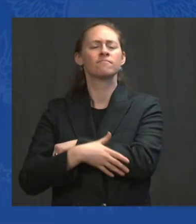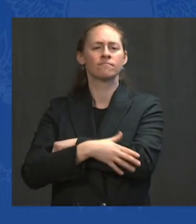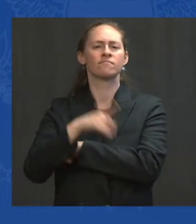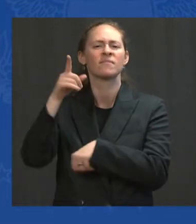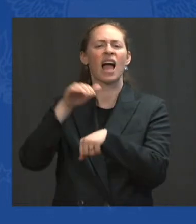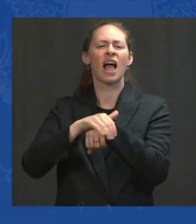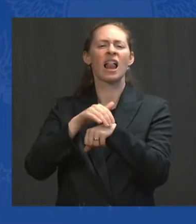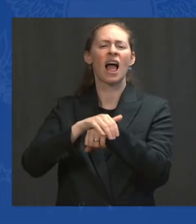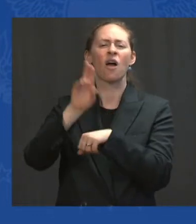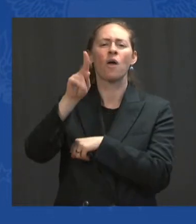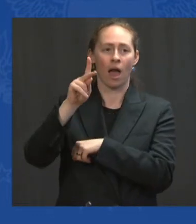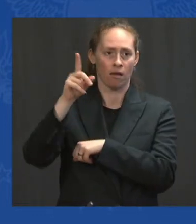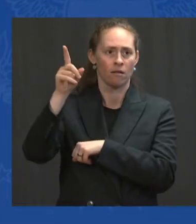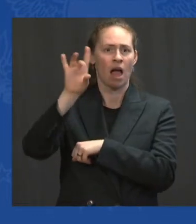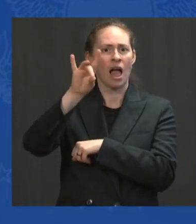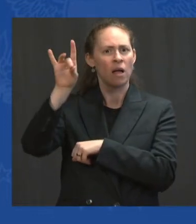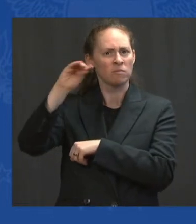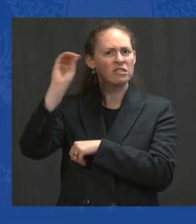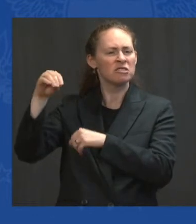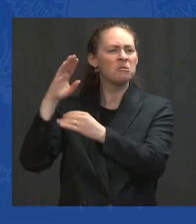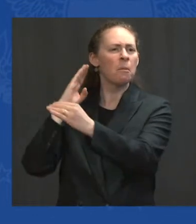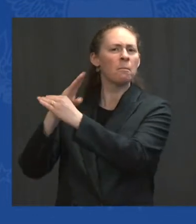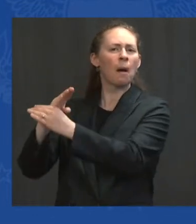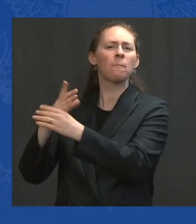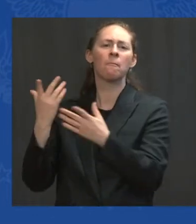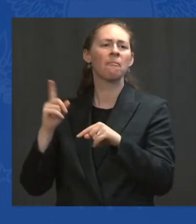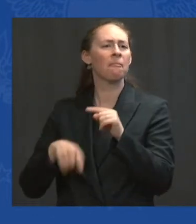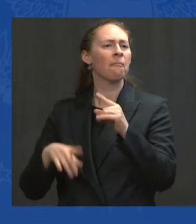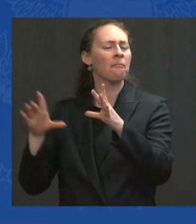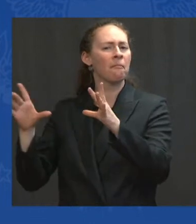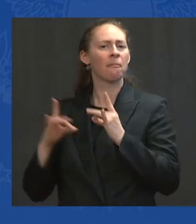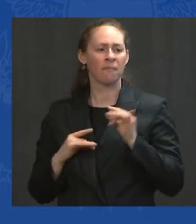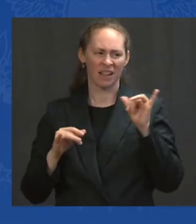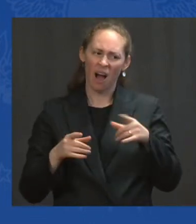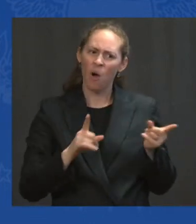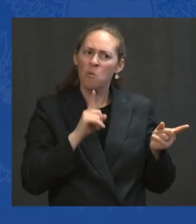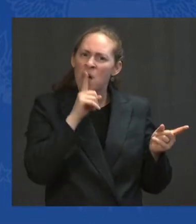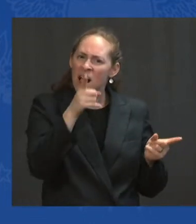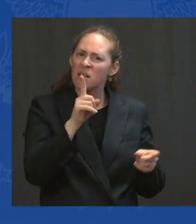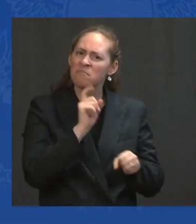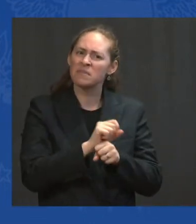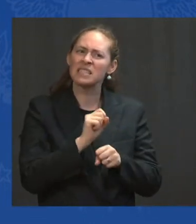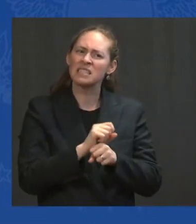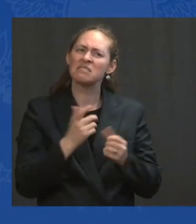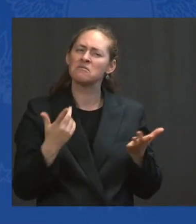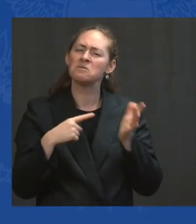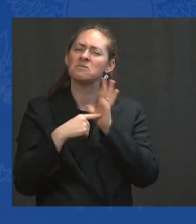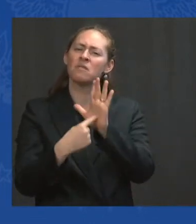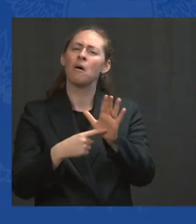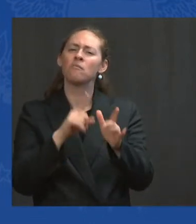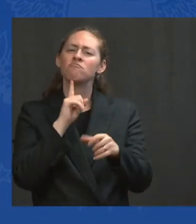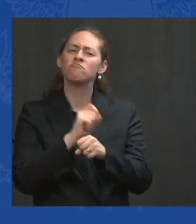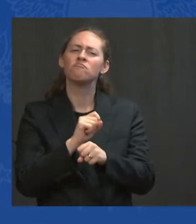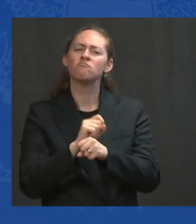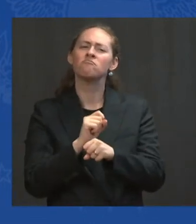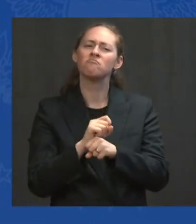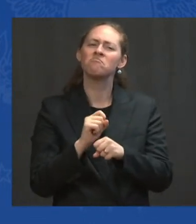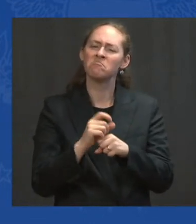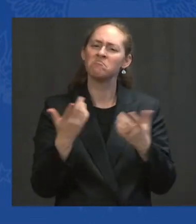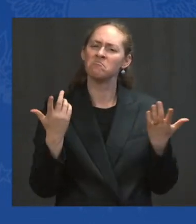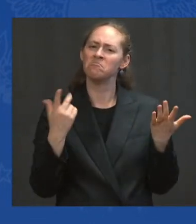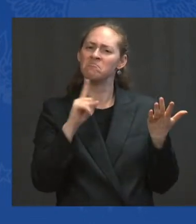doses, 96% real-world effectiveness. You can make a quite reasonable assumption that data